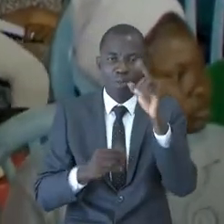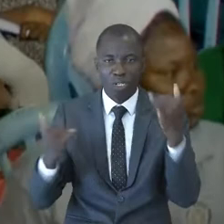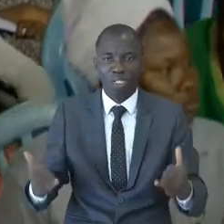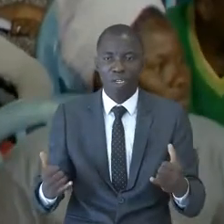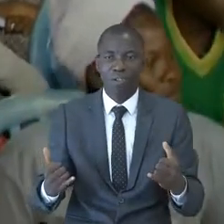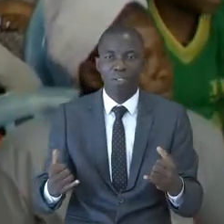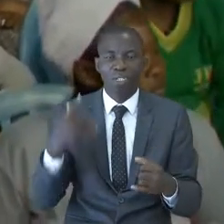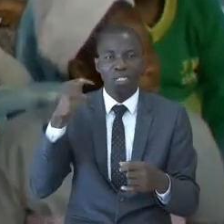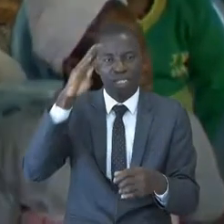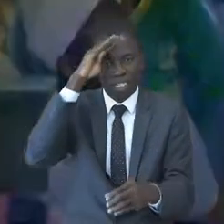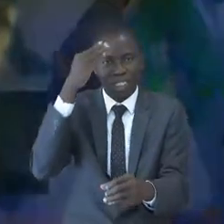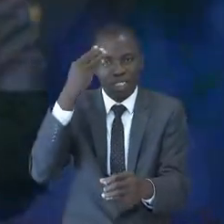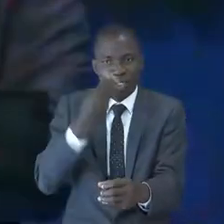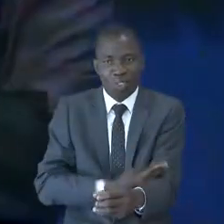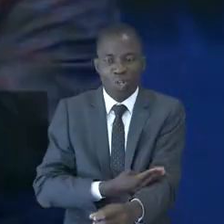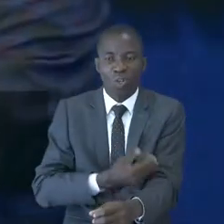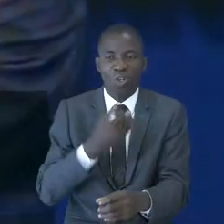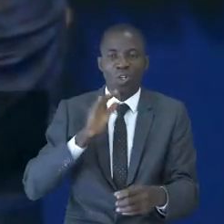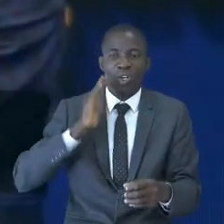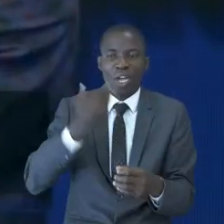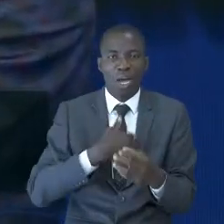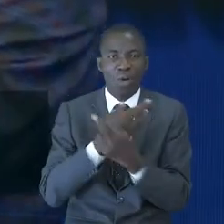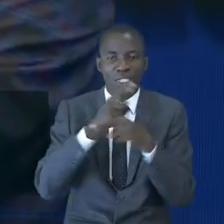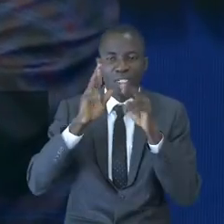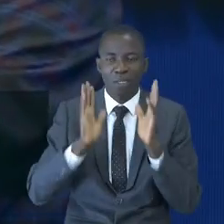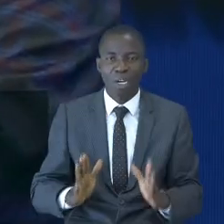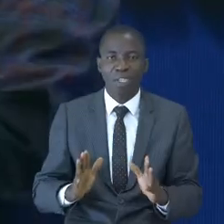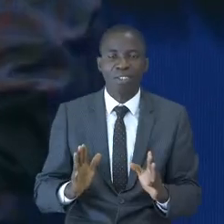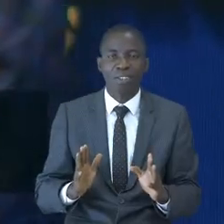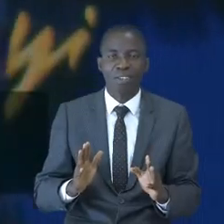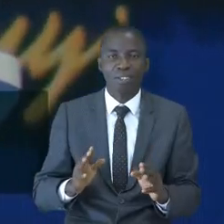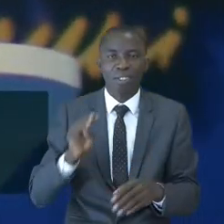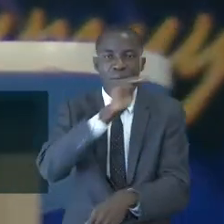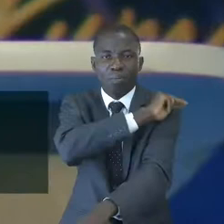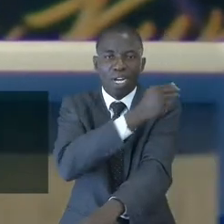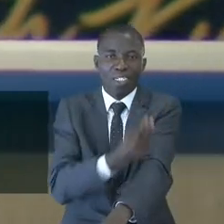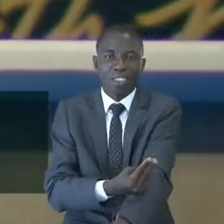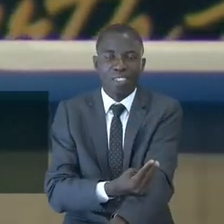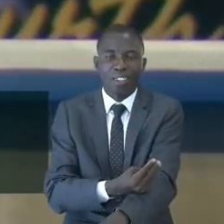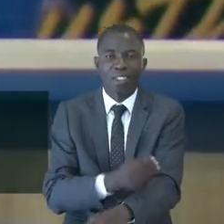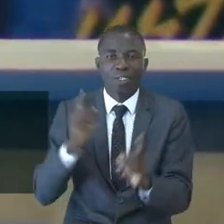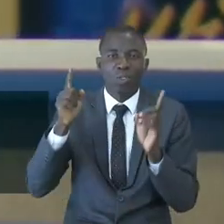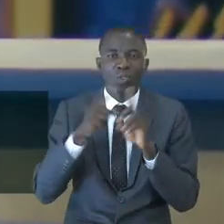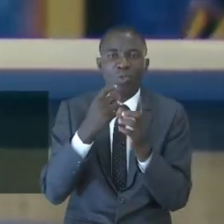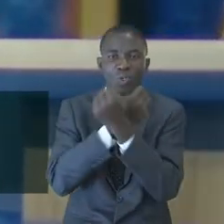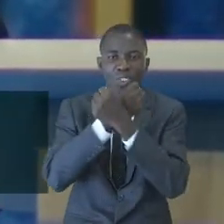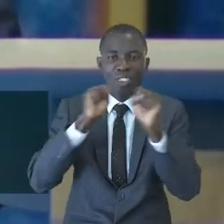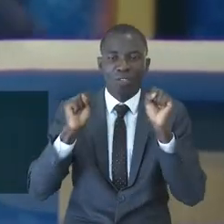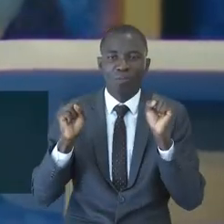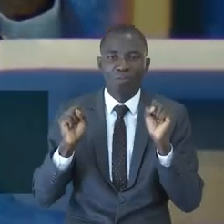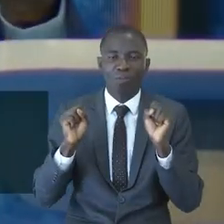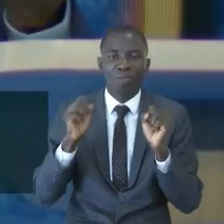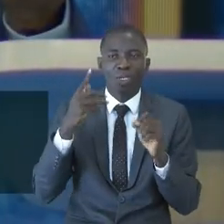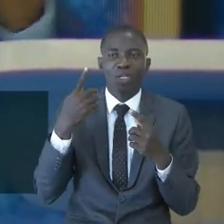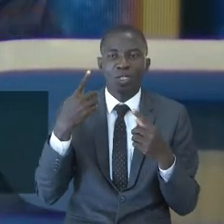the Son, our Redeemer, mighty to save. The